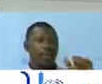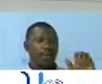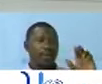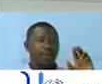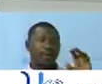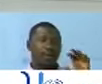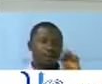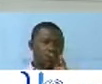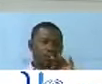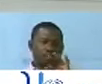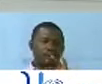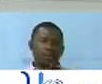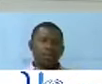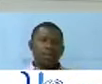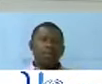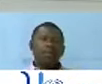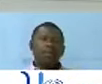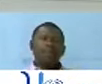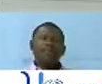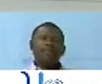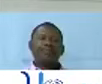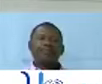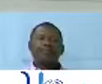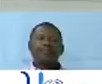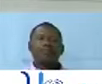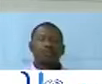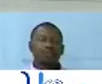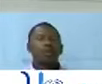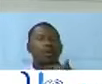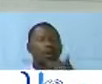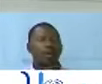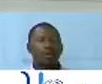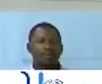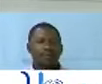wali sel li yelle fi bar bi. To ask